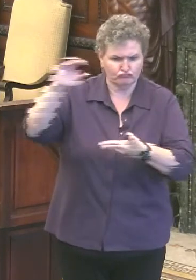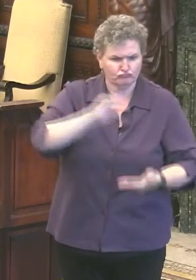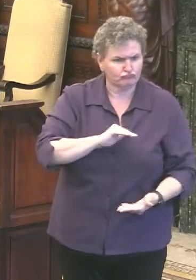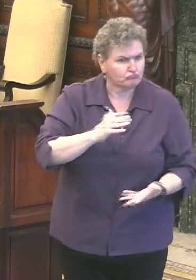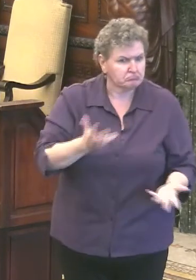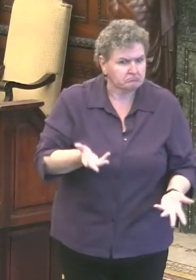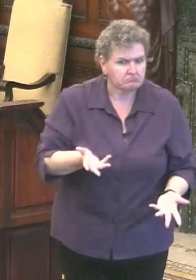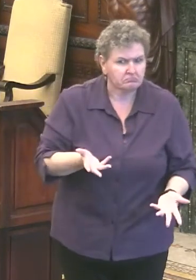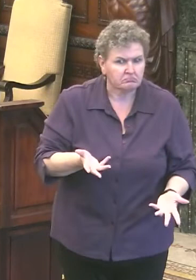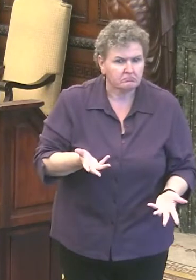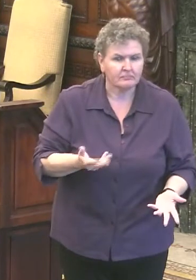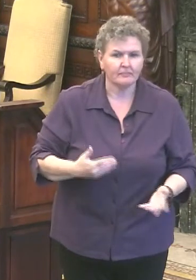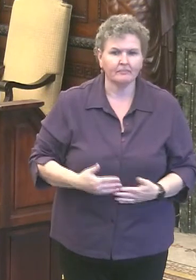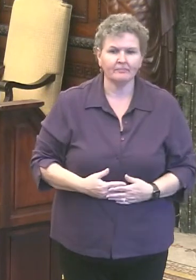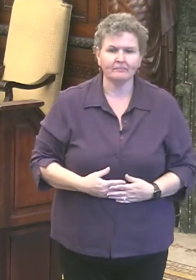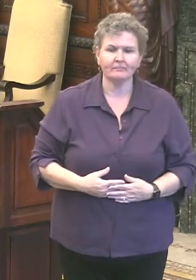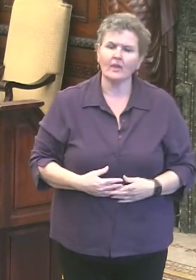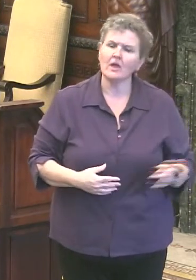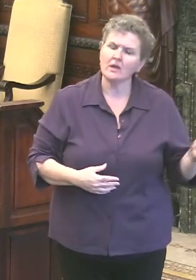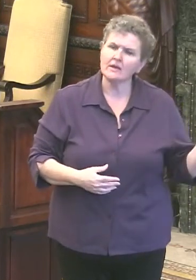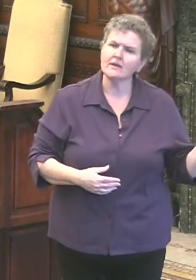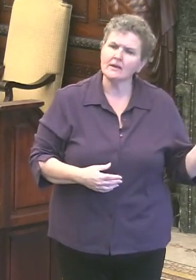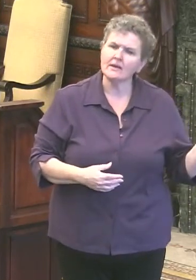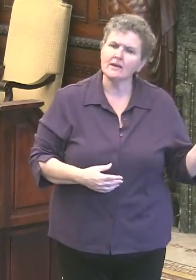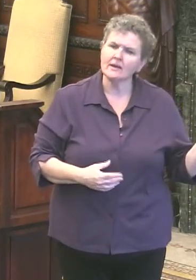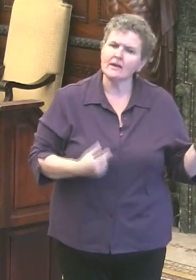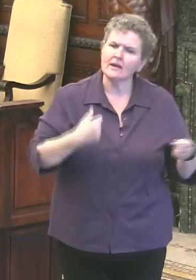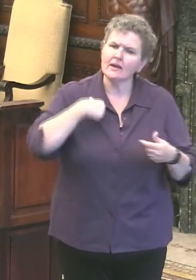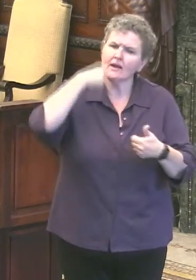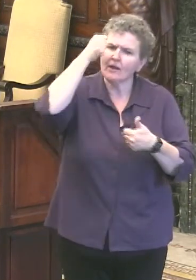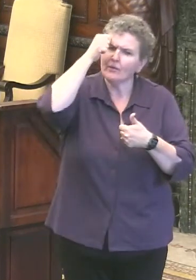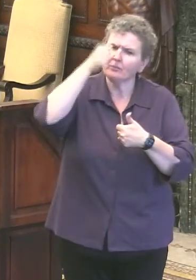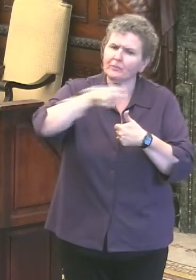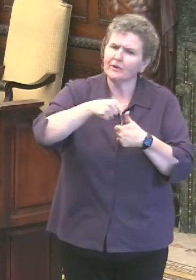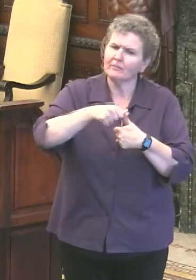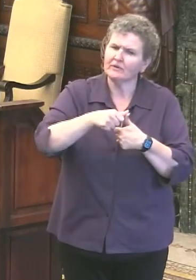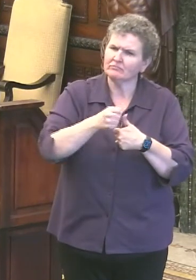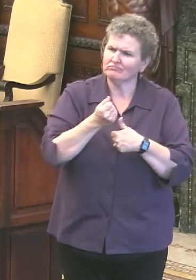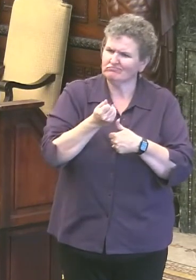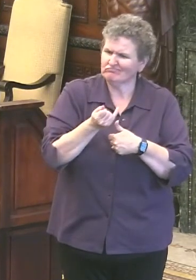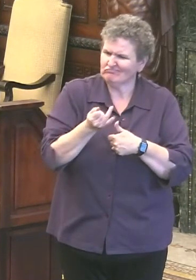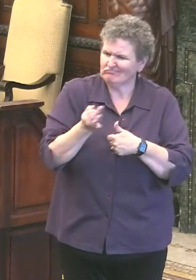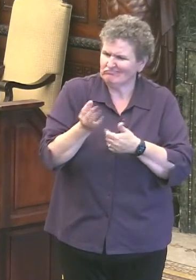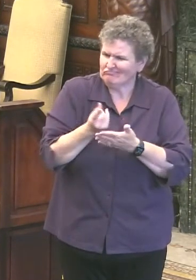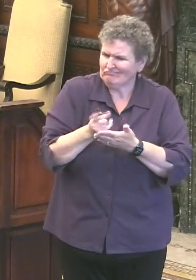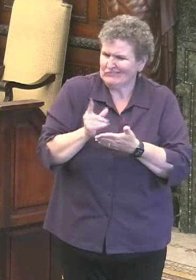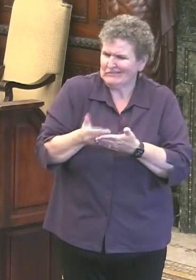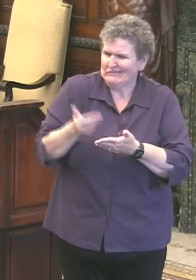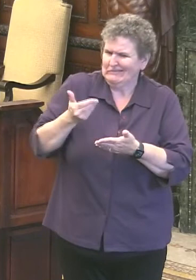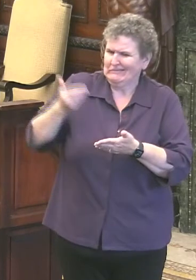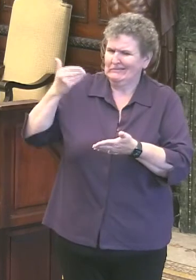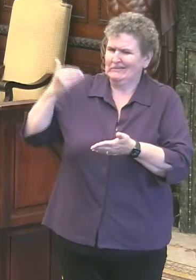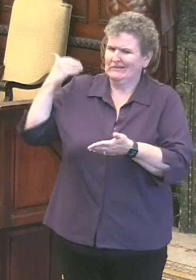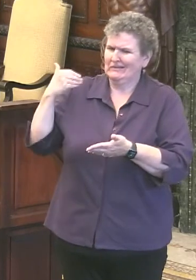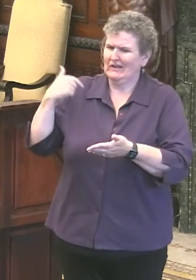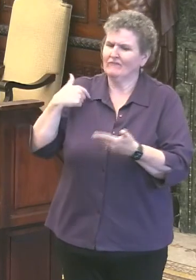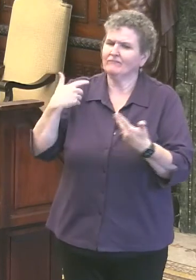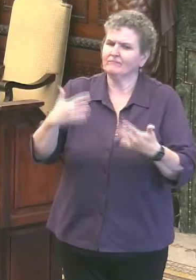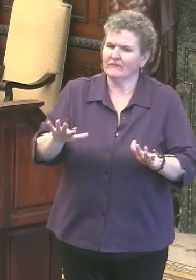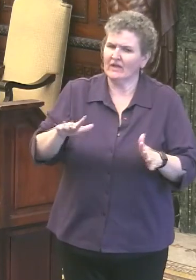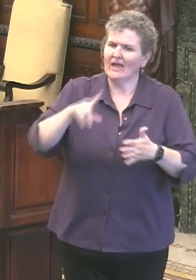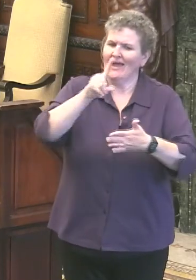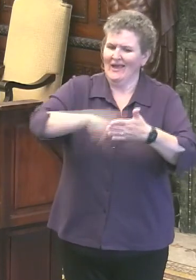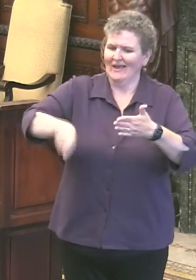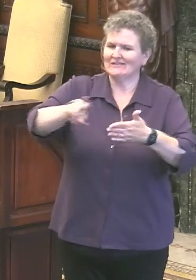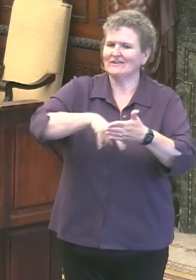if I recall the order you're referencing, which was, it's been several weeks. So we did end up canceling an order that was to be shipped from